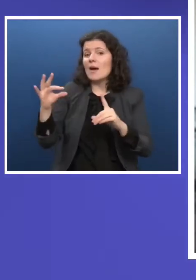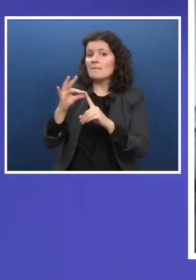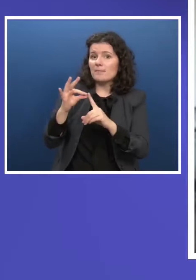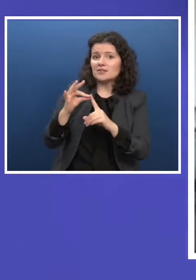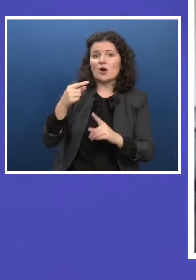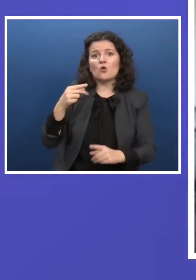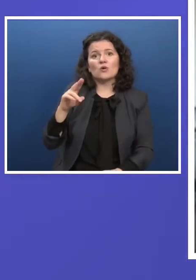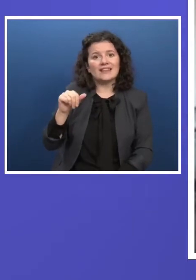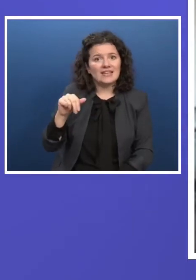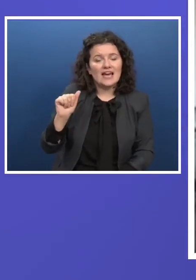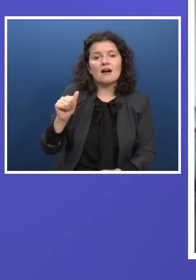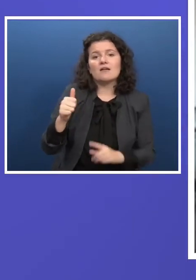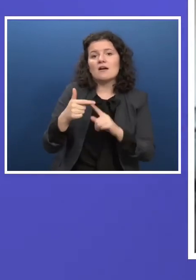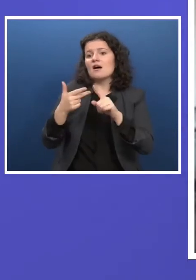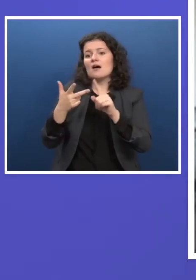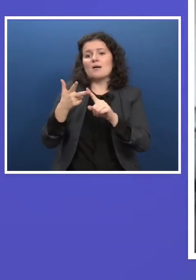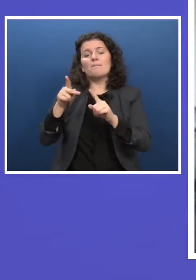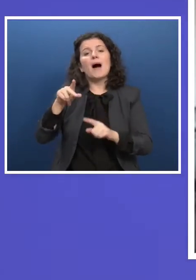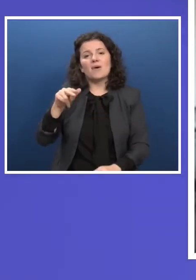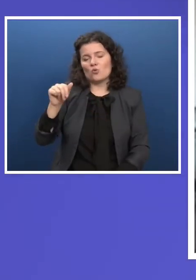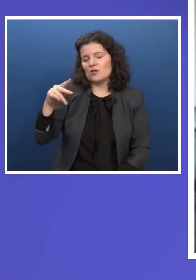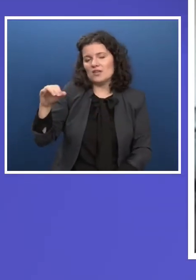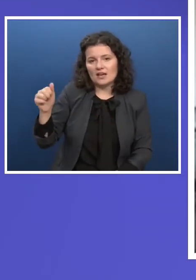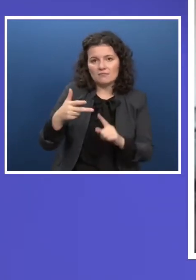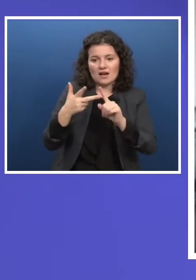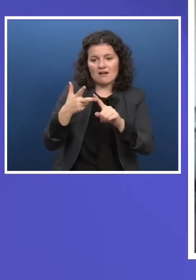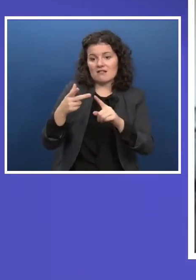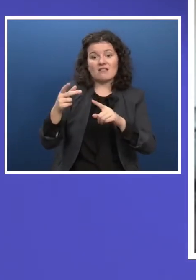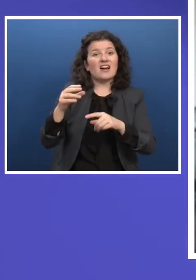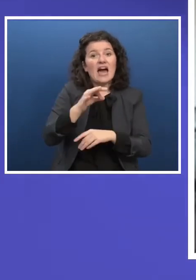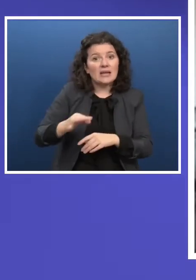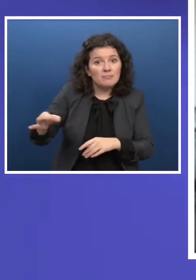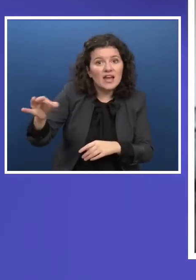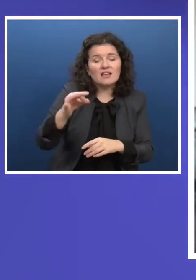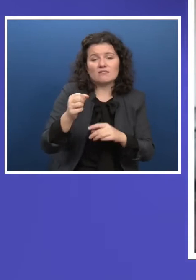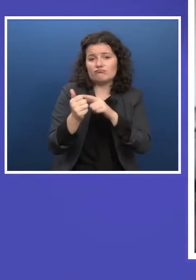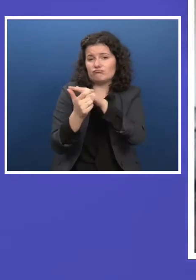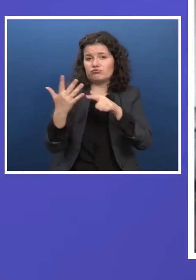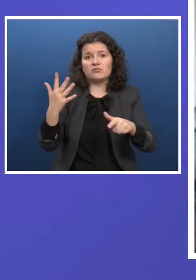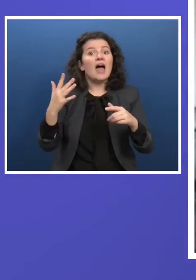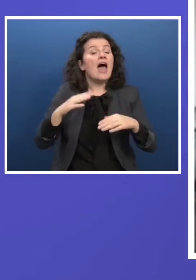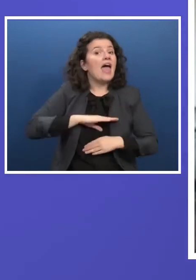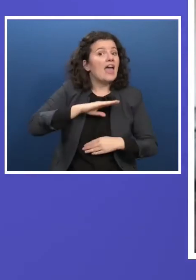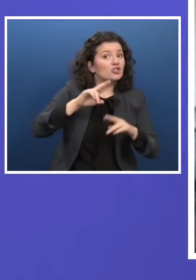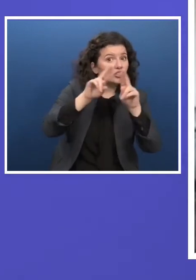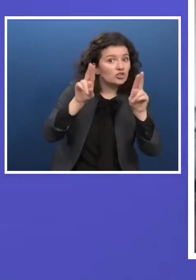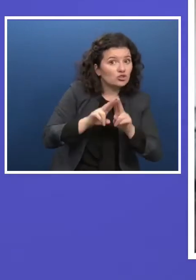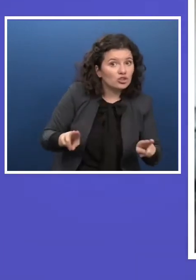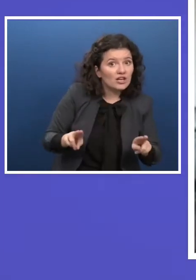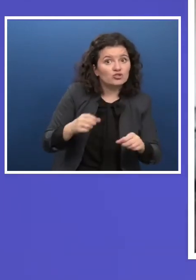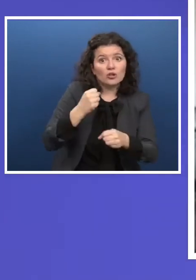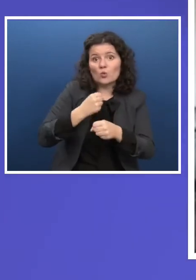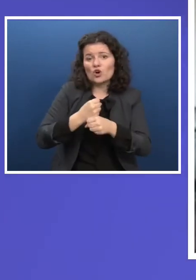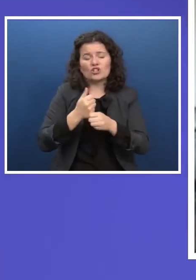the Caribbean, and she is currently the chair of the NGO Age International. She also has decades of experience working